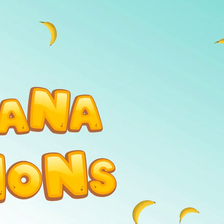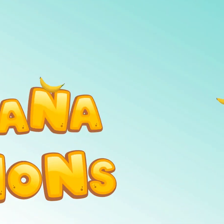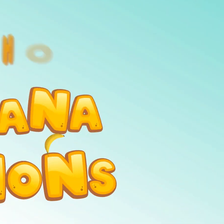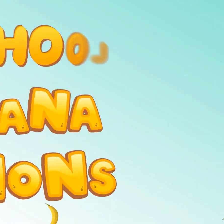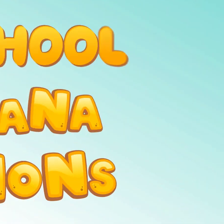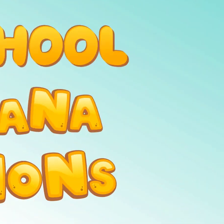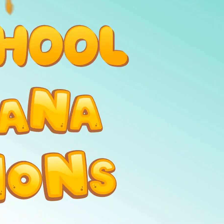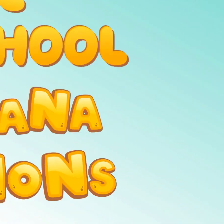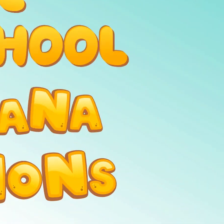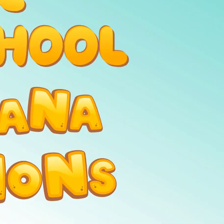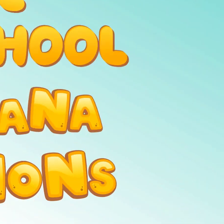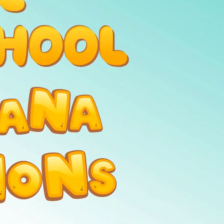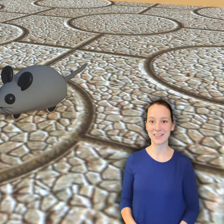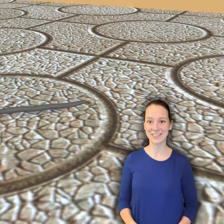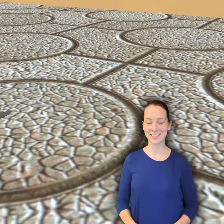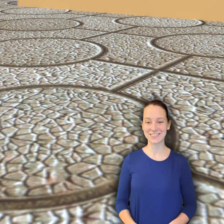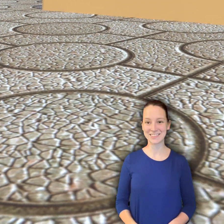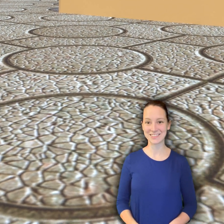s